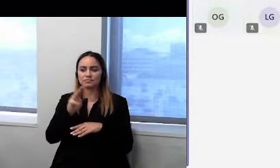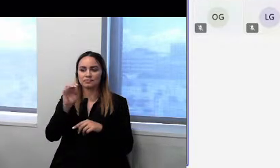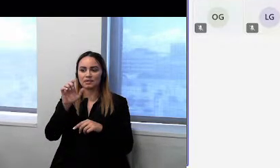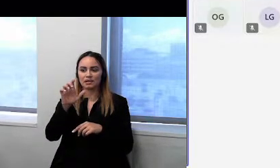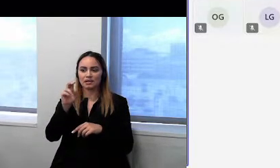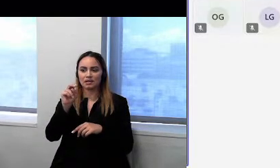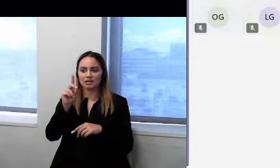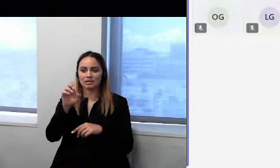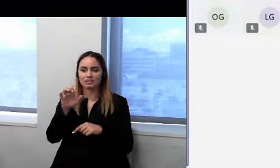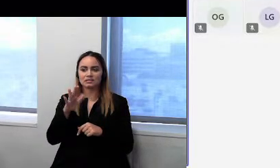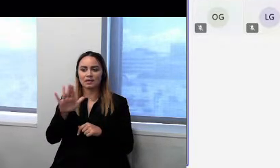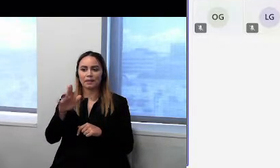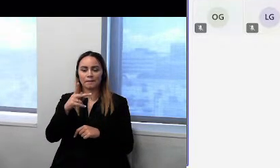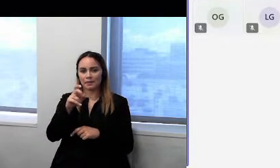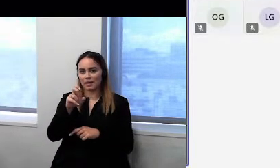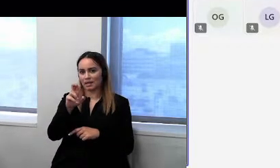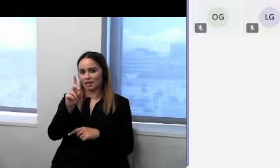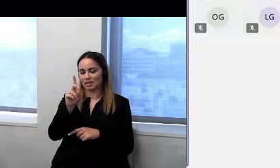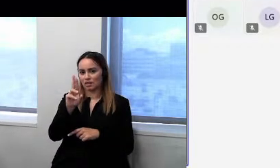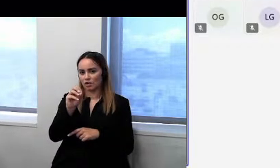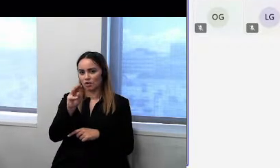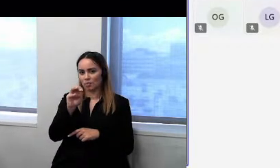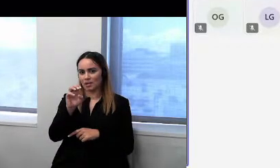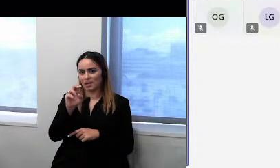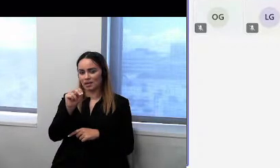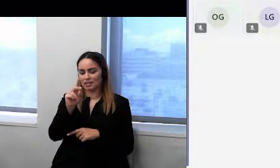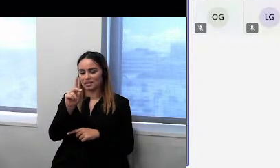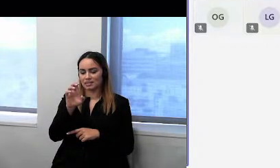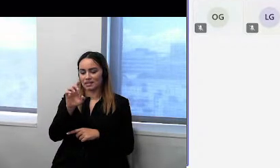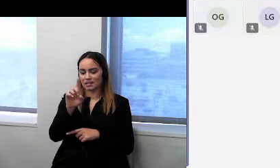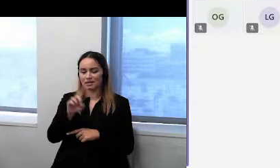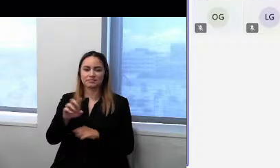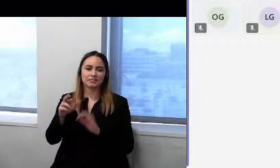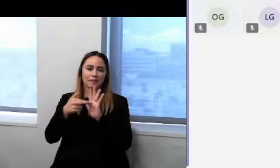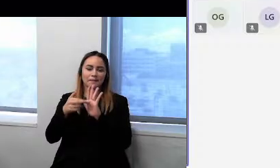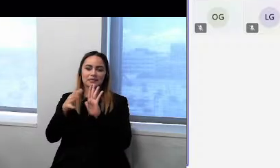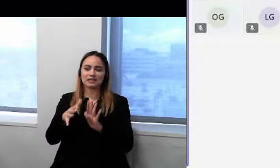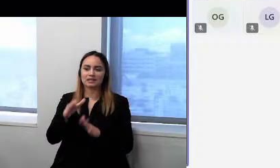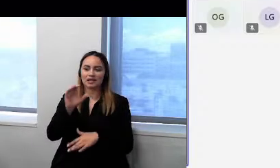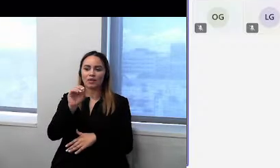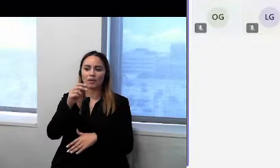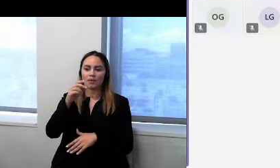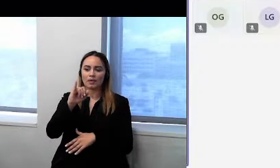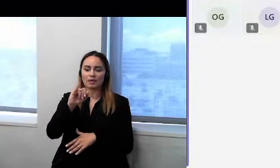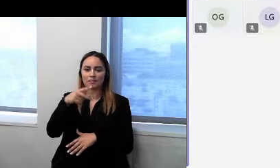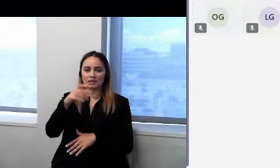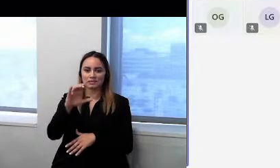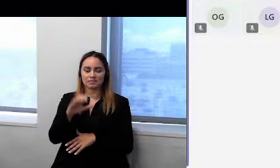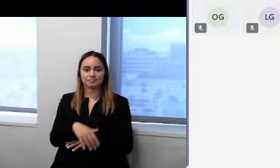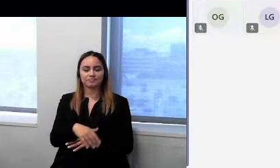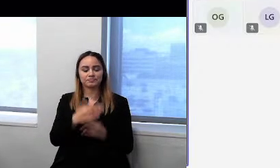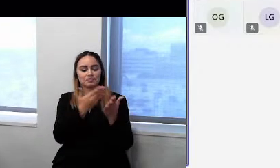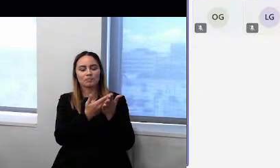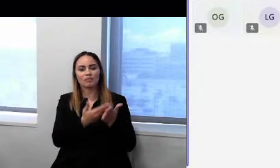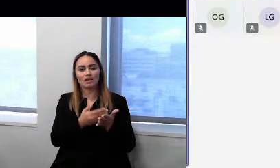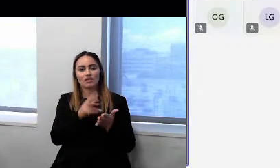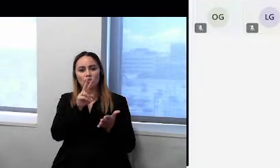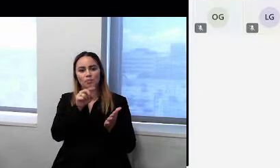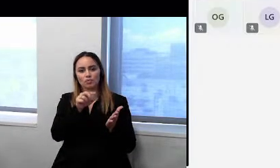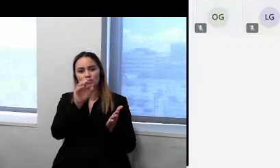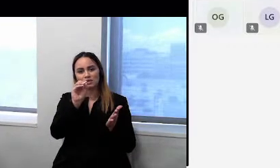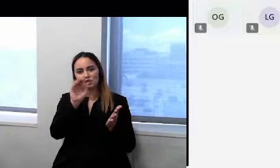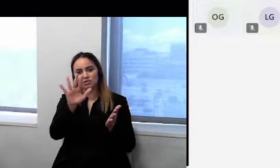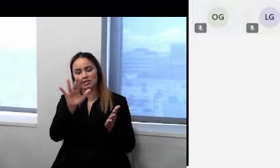the OIPC. I'm going to address Exhibit 2.05 of LUMA.